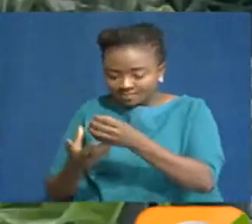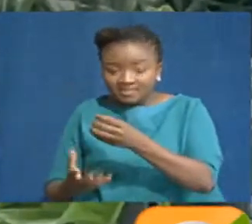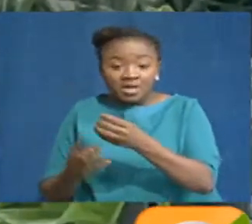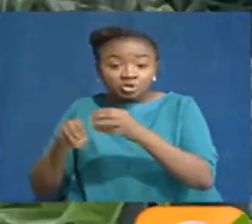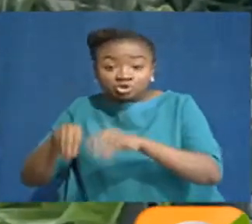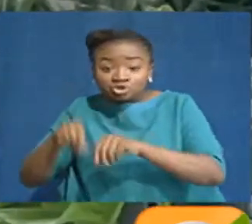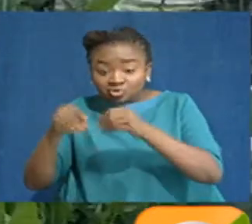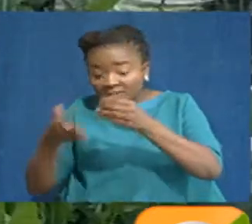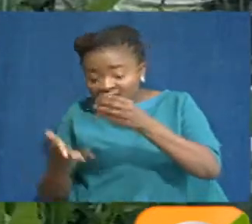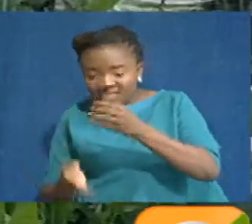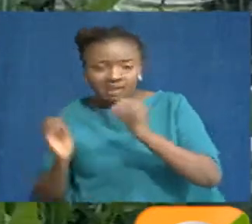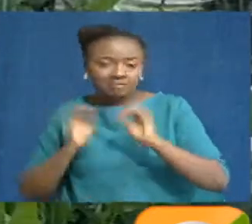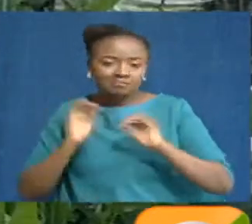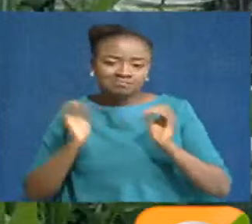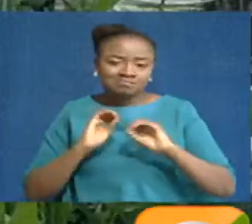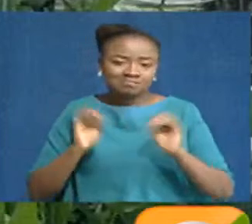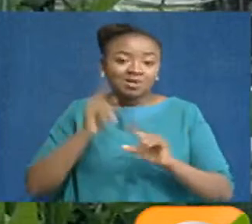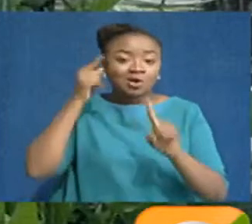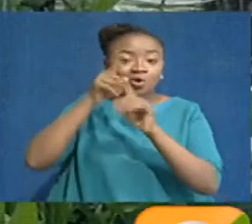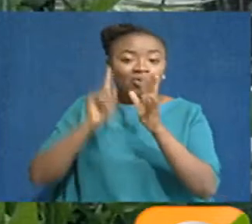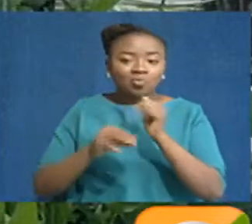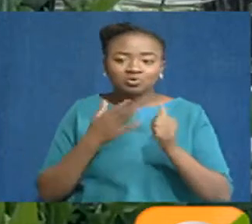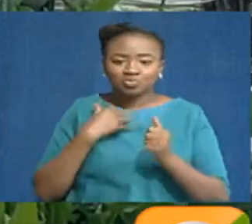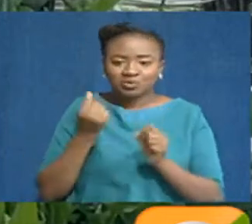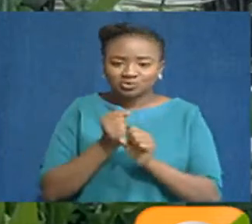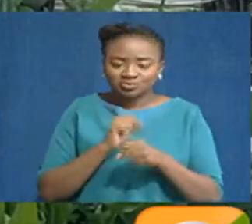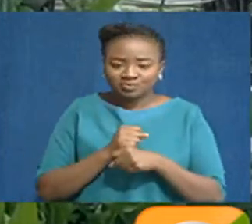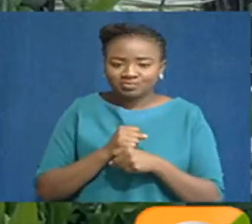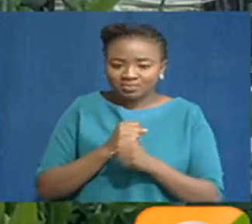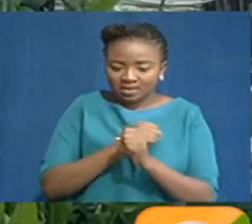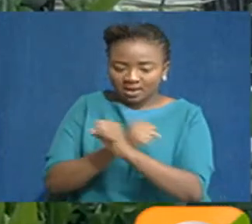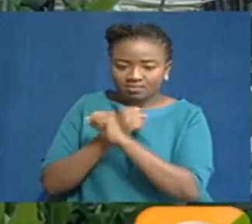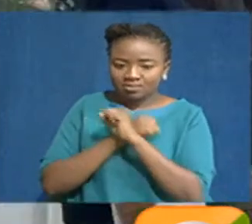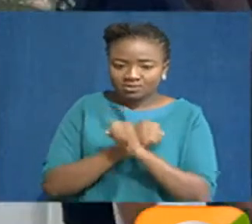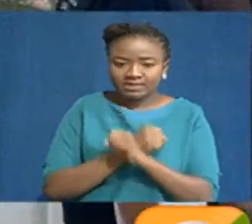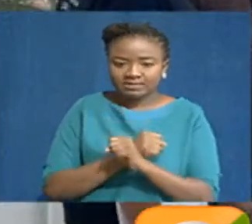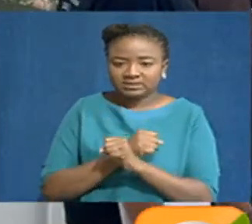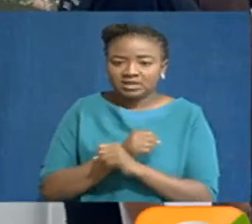advanced techniques to improve water conservation and soil quality.